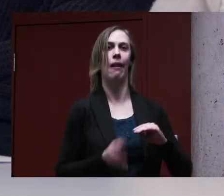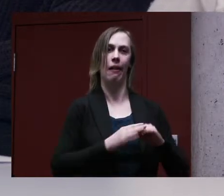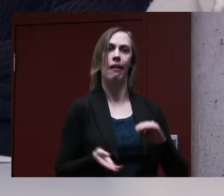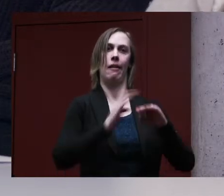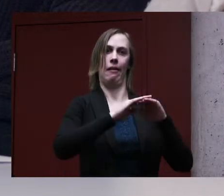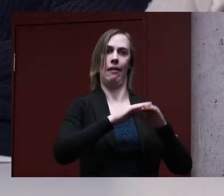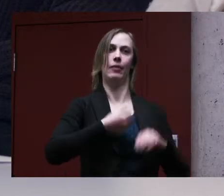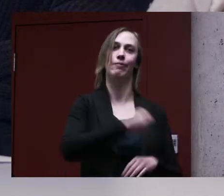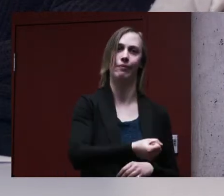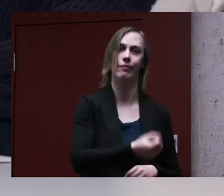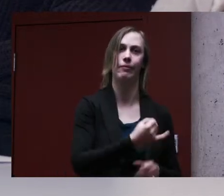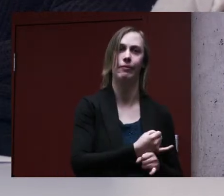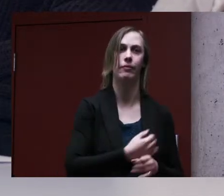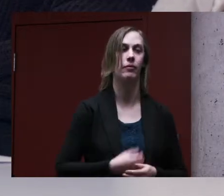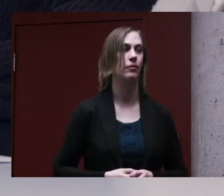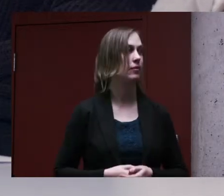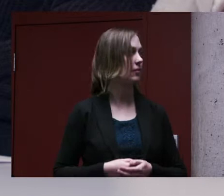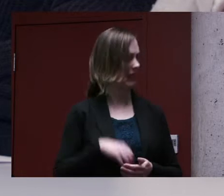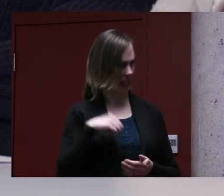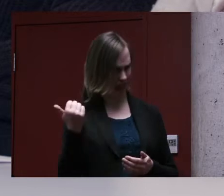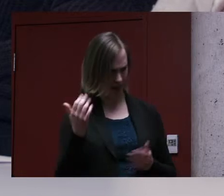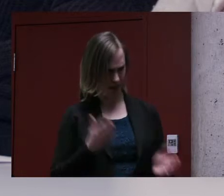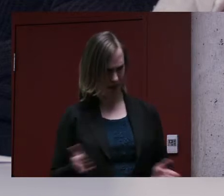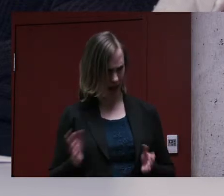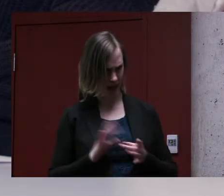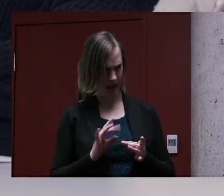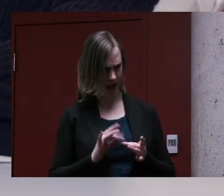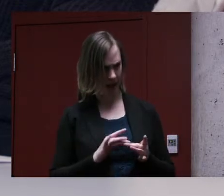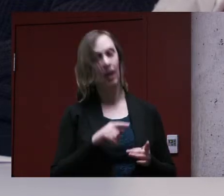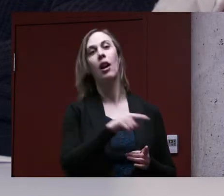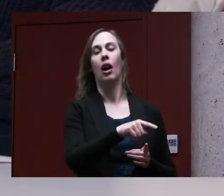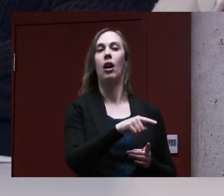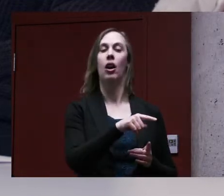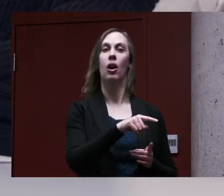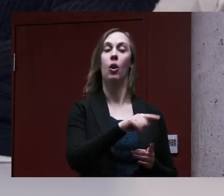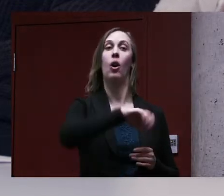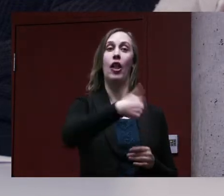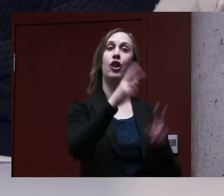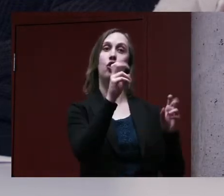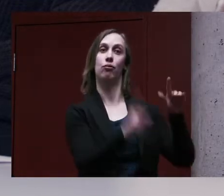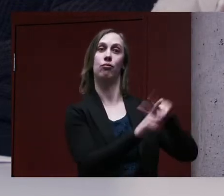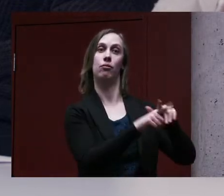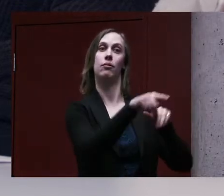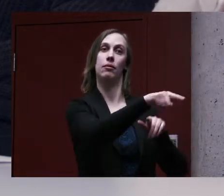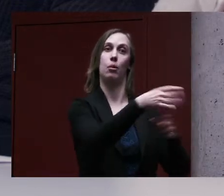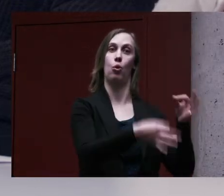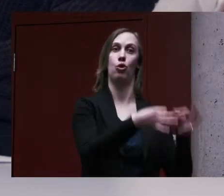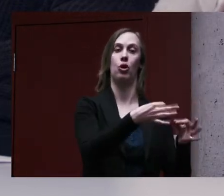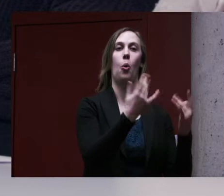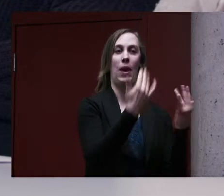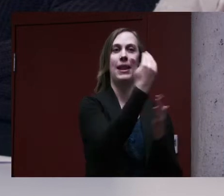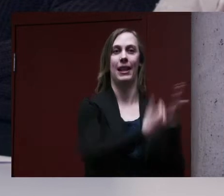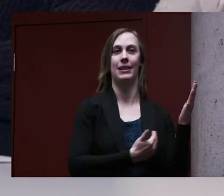So what else did I want to say? I also wanted to say that the case is also about wait lists. It's about these decades-long, in some